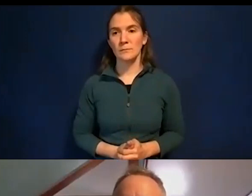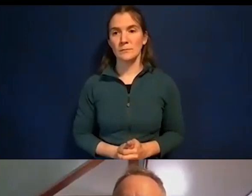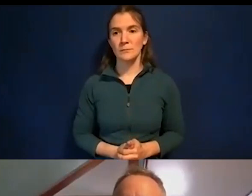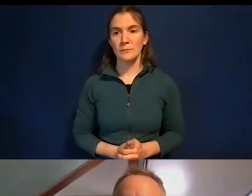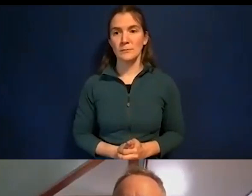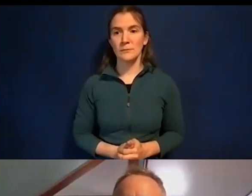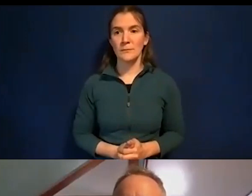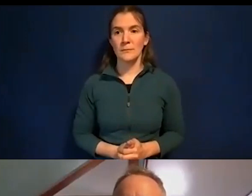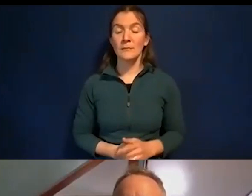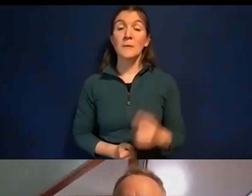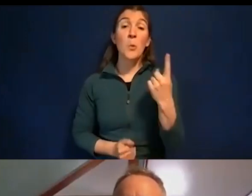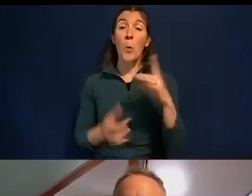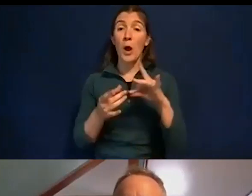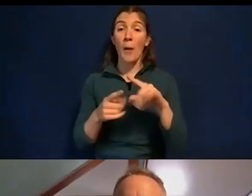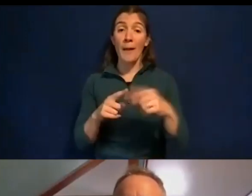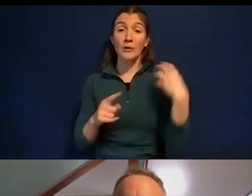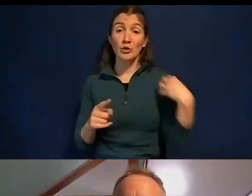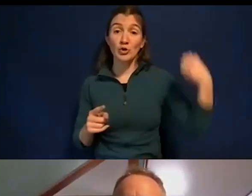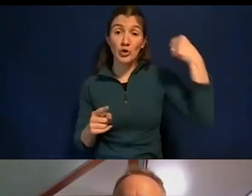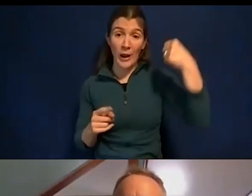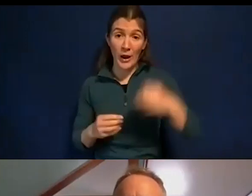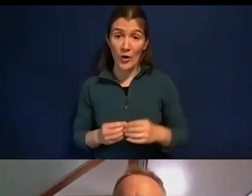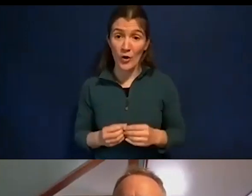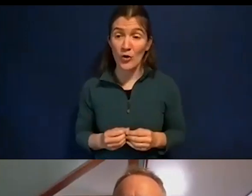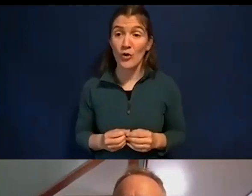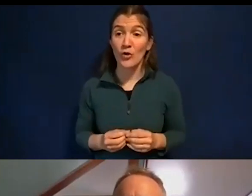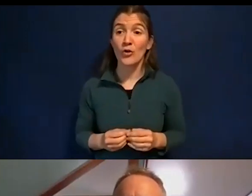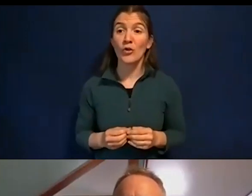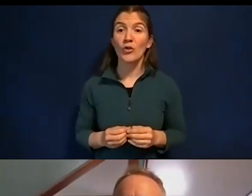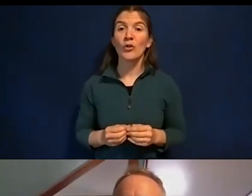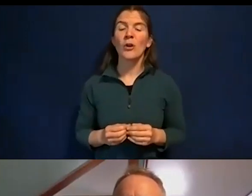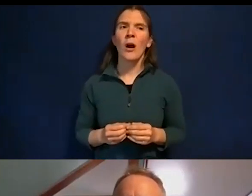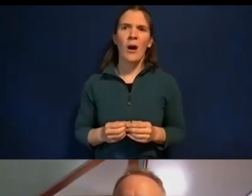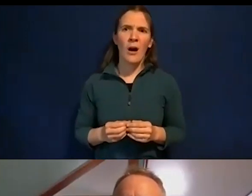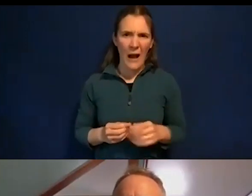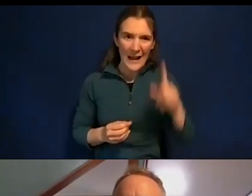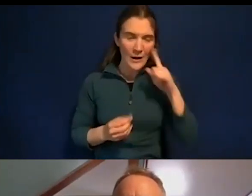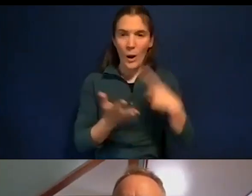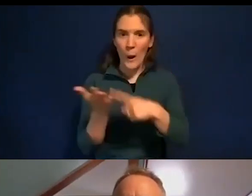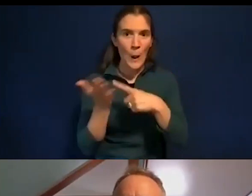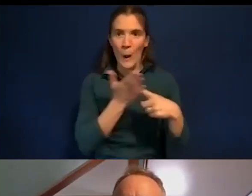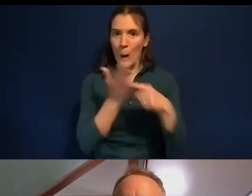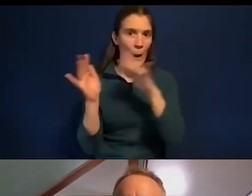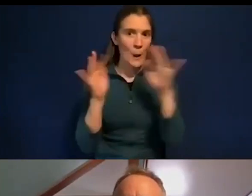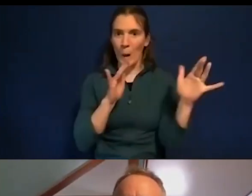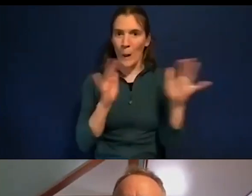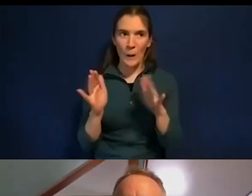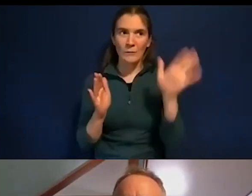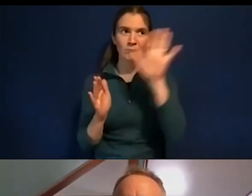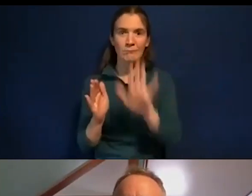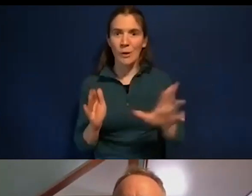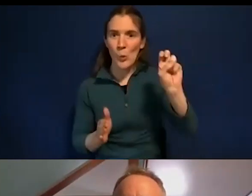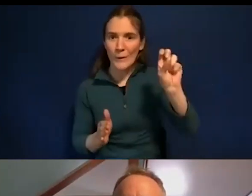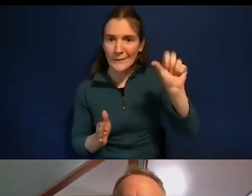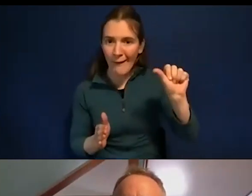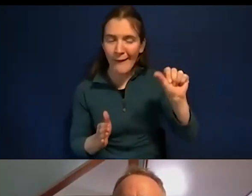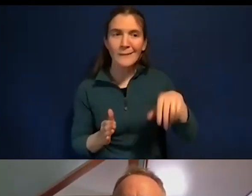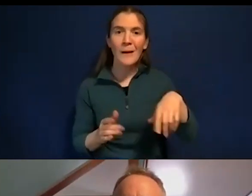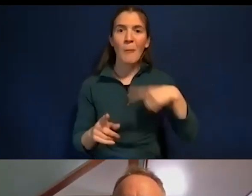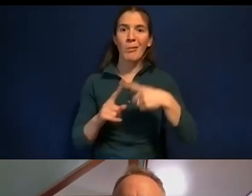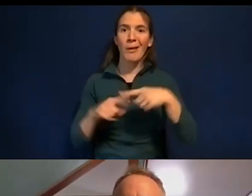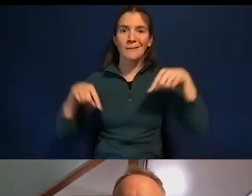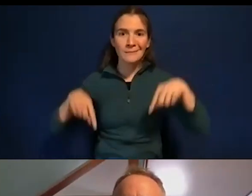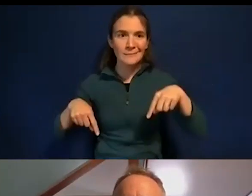I just have one comment this evening. I know there's been a flurry of discussion, both nationwide and in our